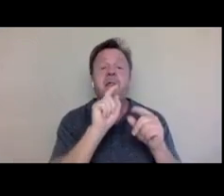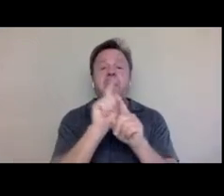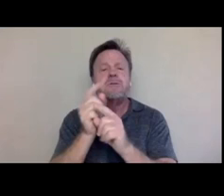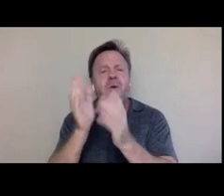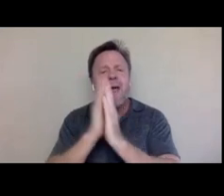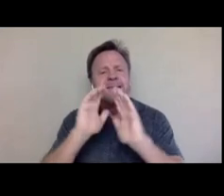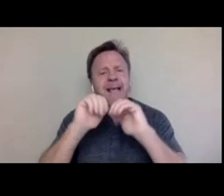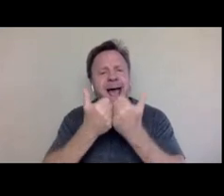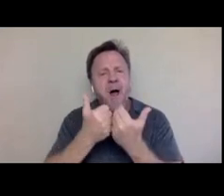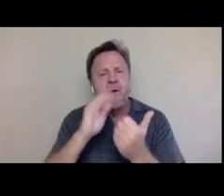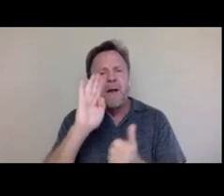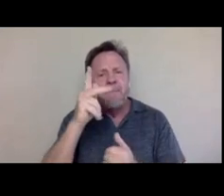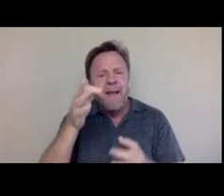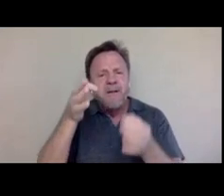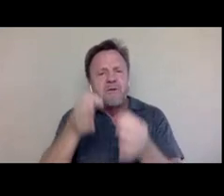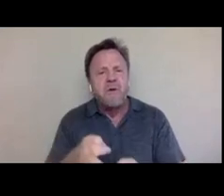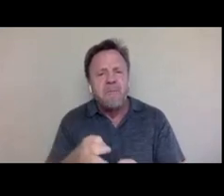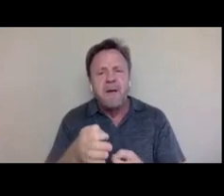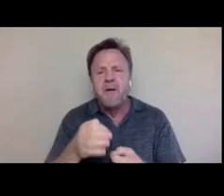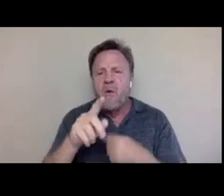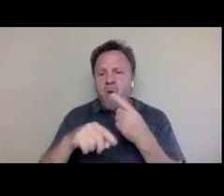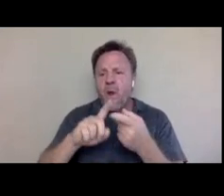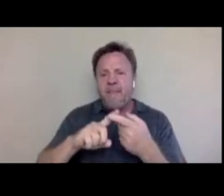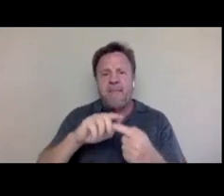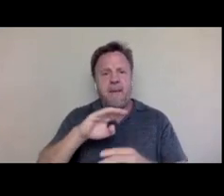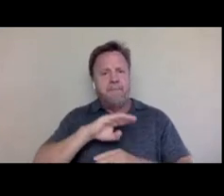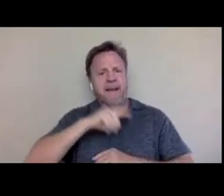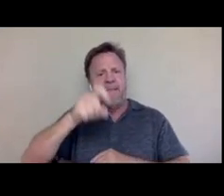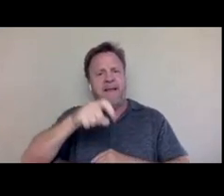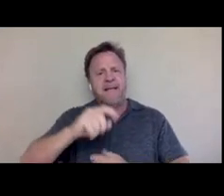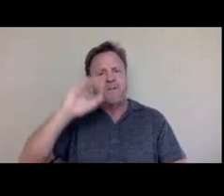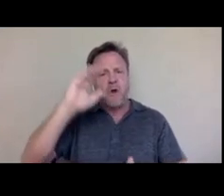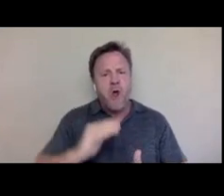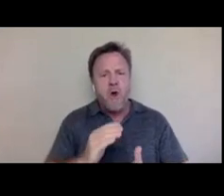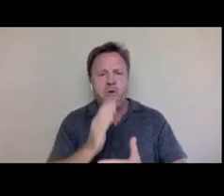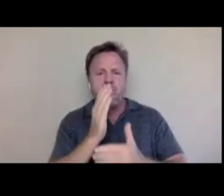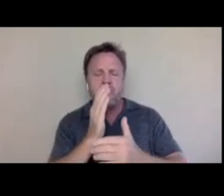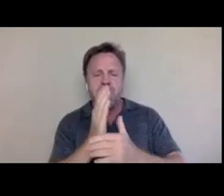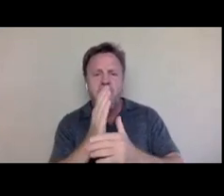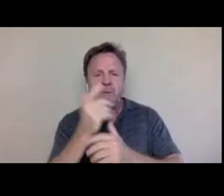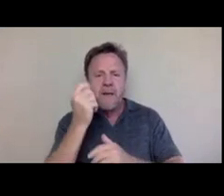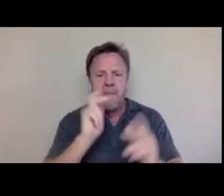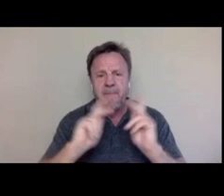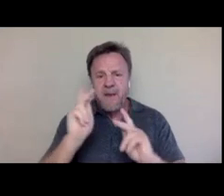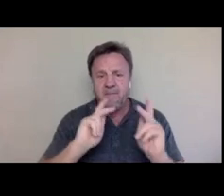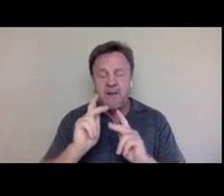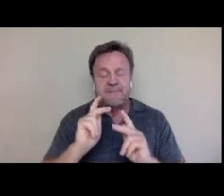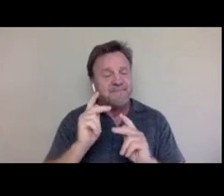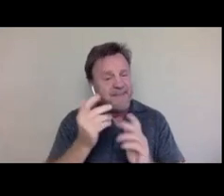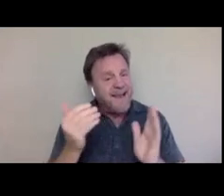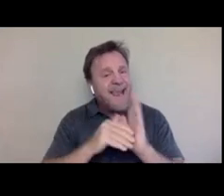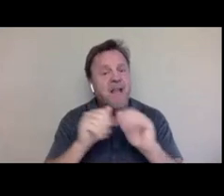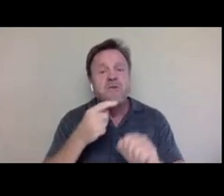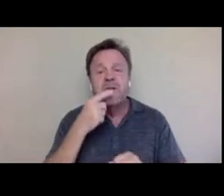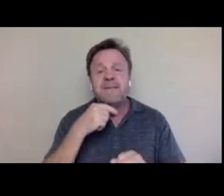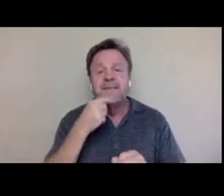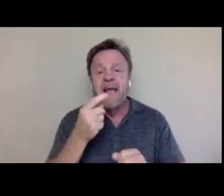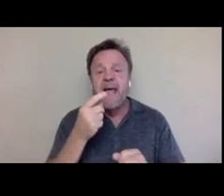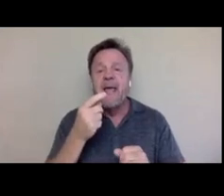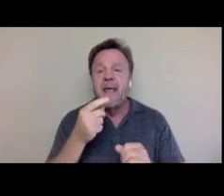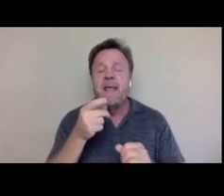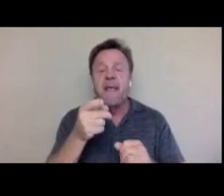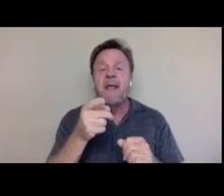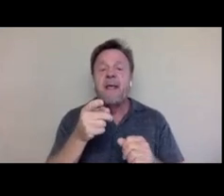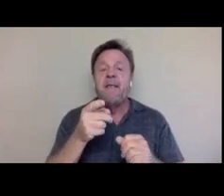bank determine whether an activity meets the needs of low or moderate income people? And here again, you could say an agent's, the activity